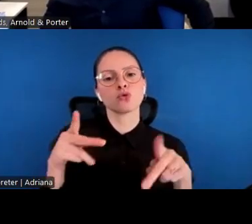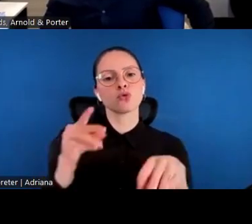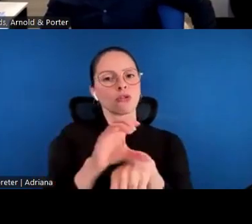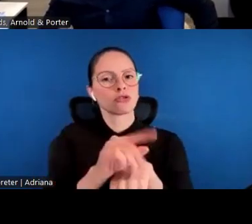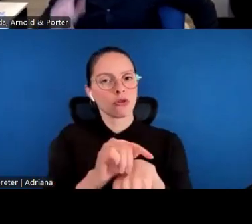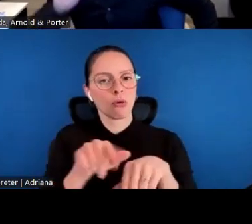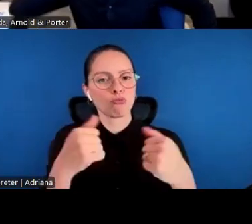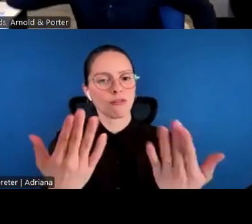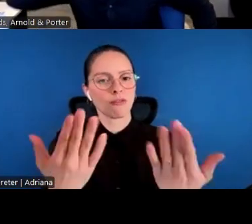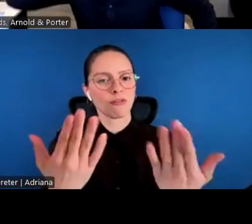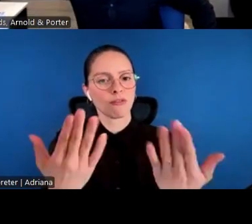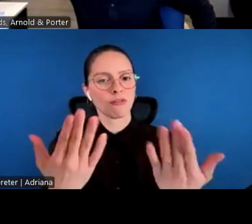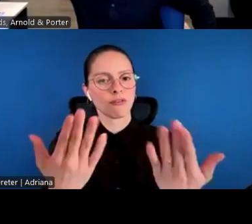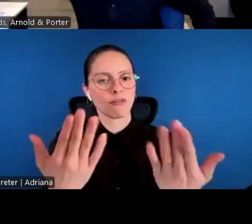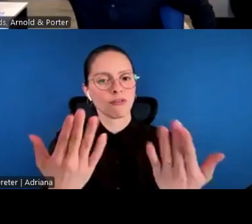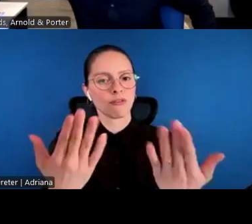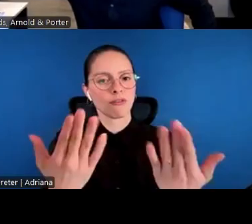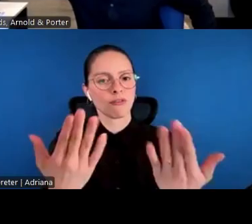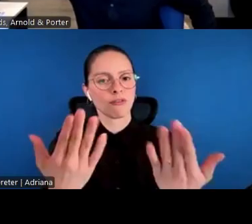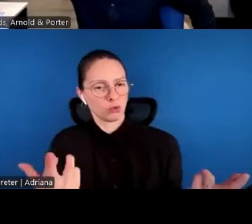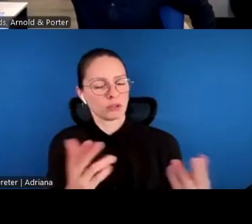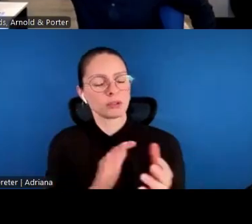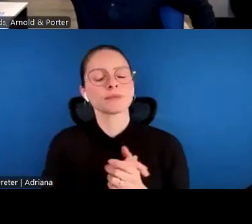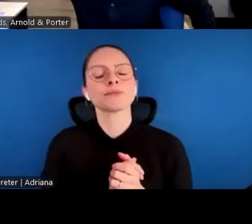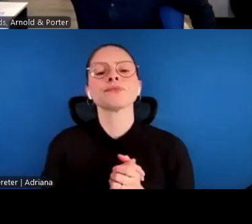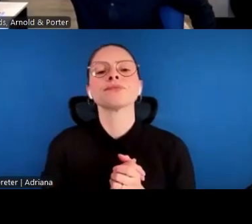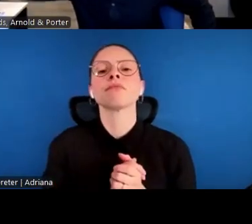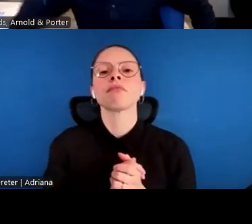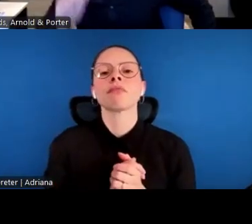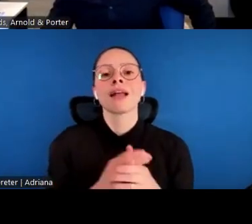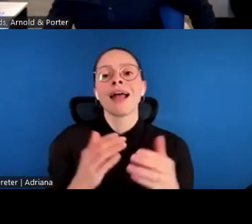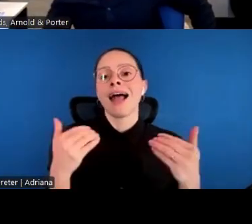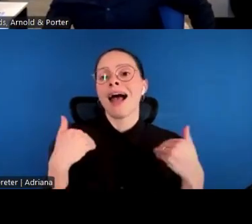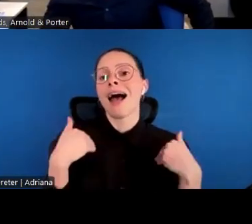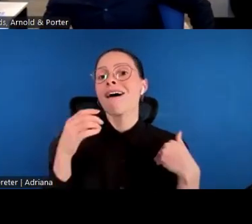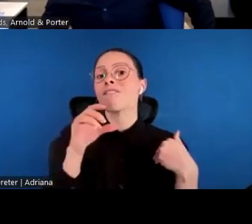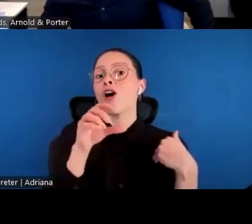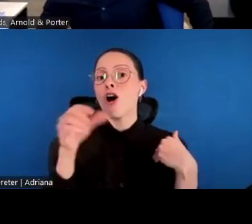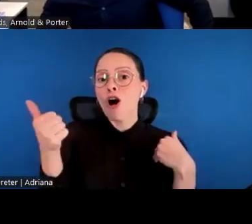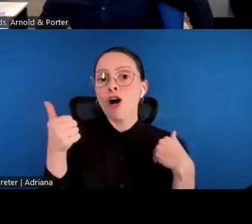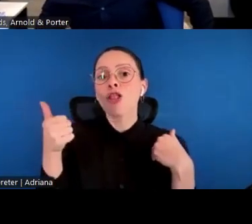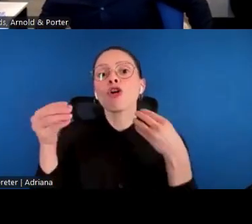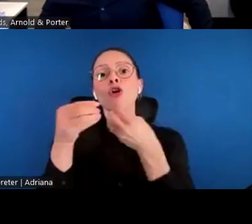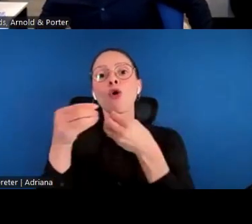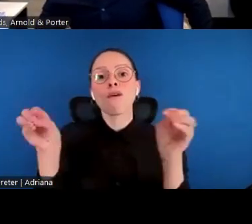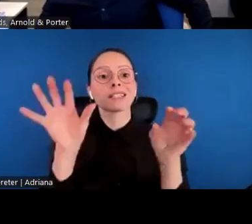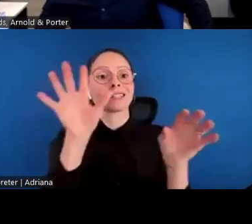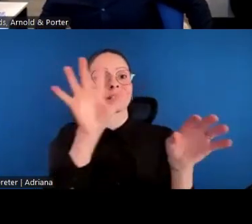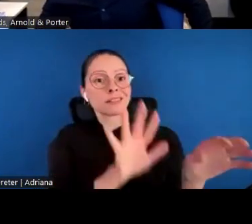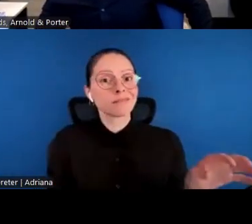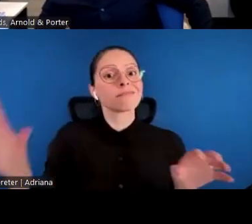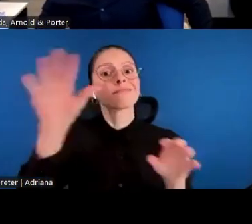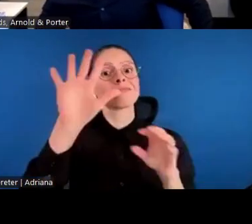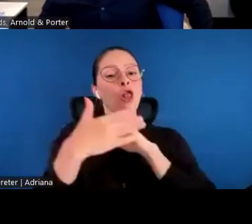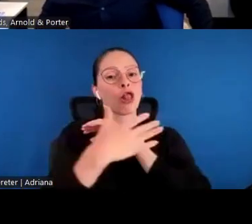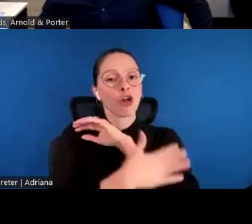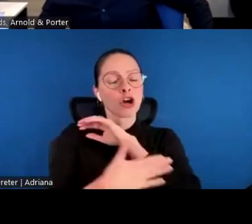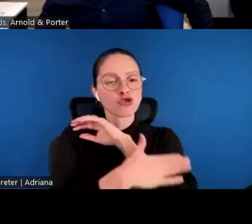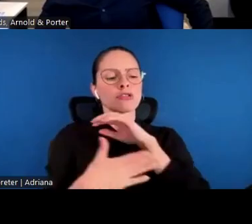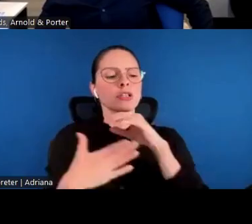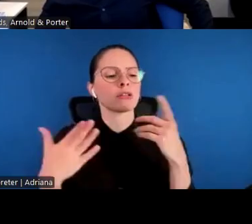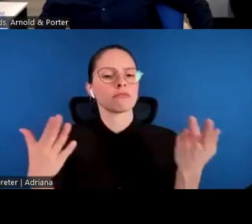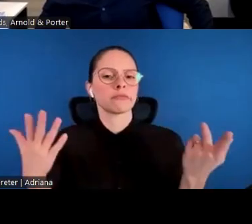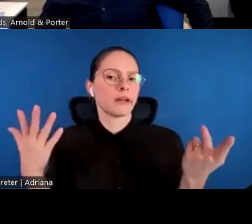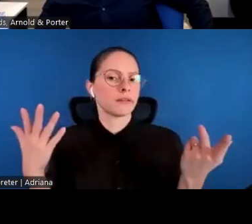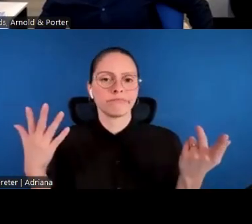and resources. And then there are various SAPR offices around the country at the various military bases that are housed